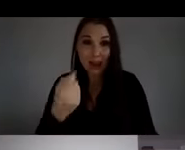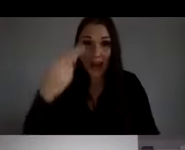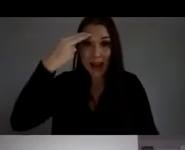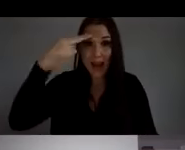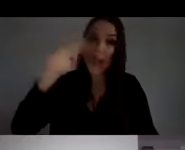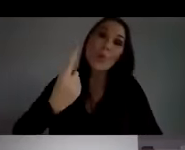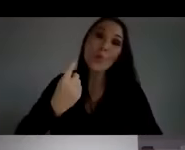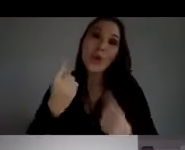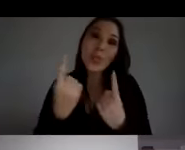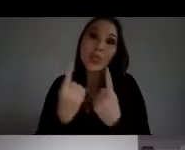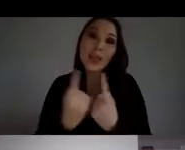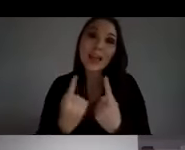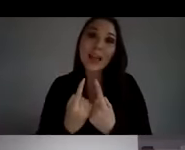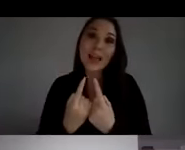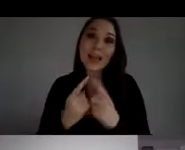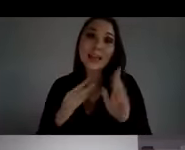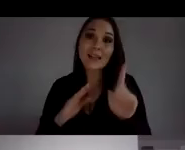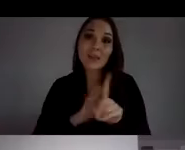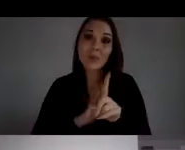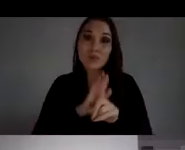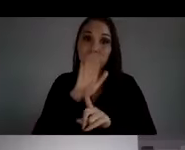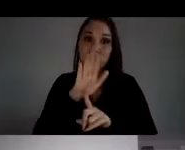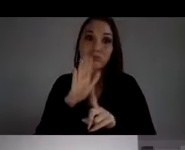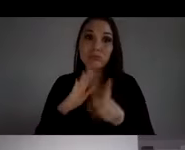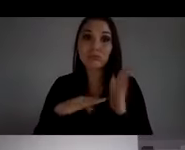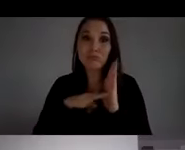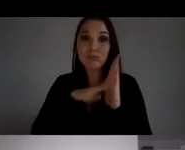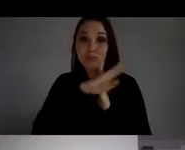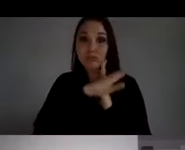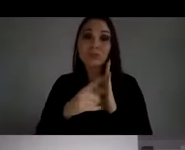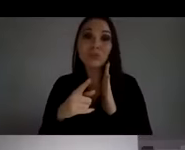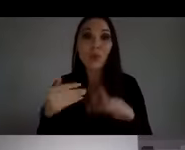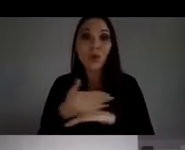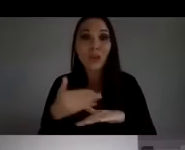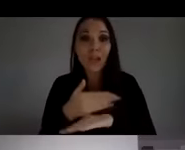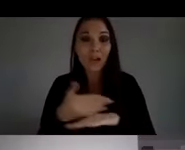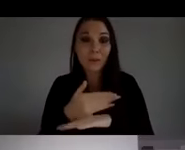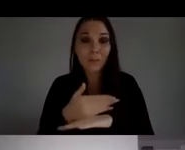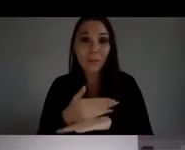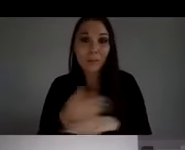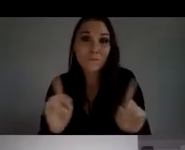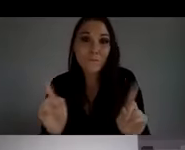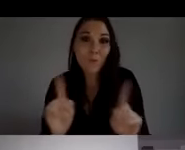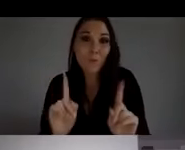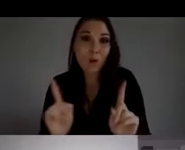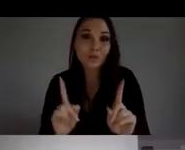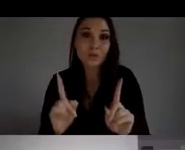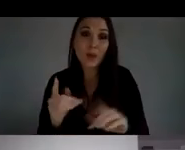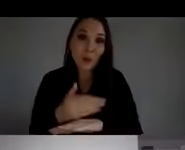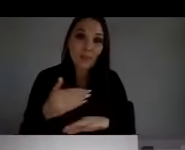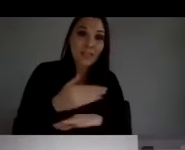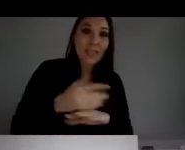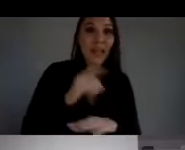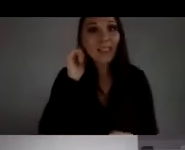one thing that elevated your career in machine learning the most, what would it be? And do you have a practical tip for people at